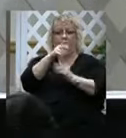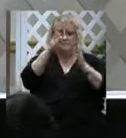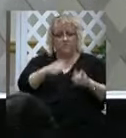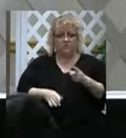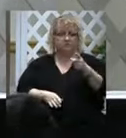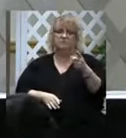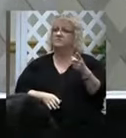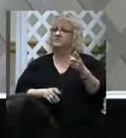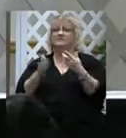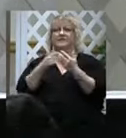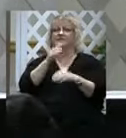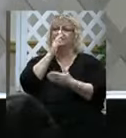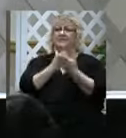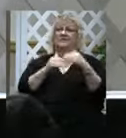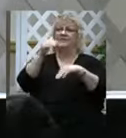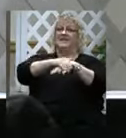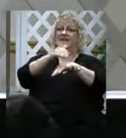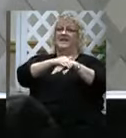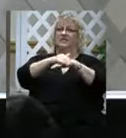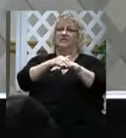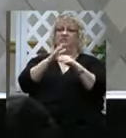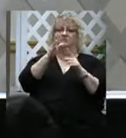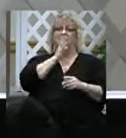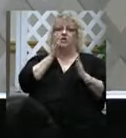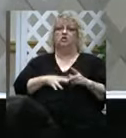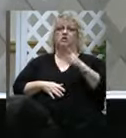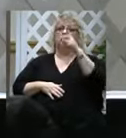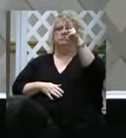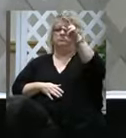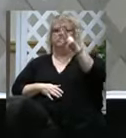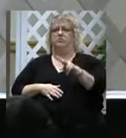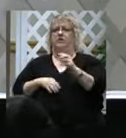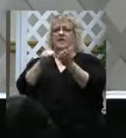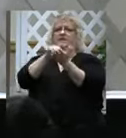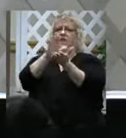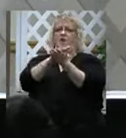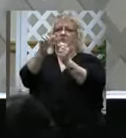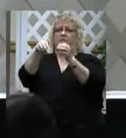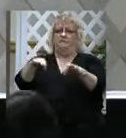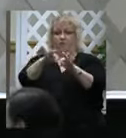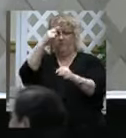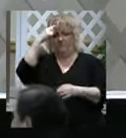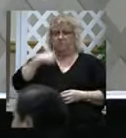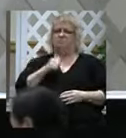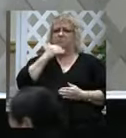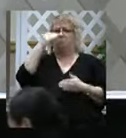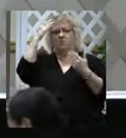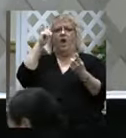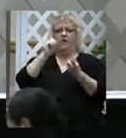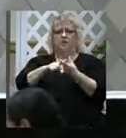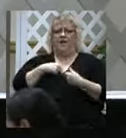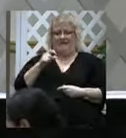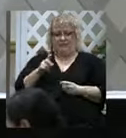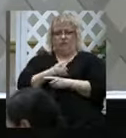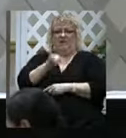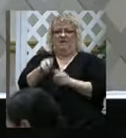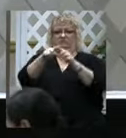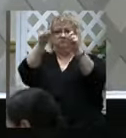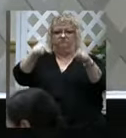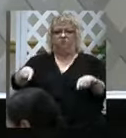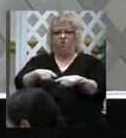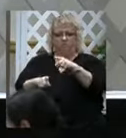the English-speaking user, will never know what to use or when to use it, or when this document goes into play. It'll be you, as the content owner, the owner